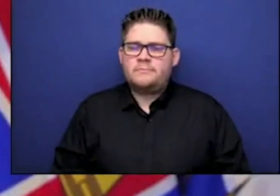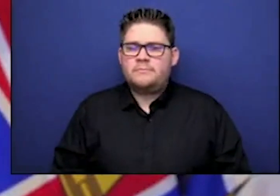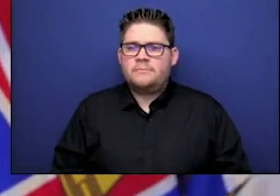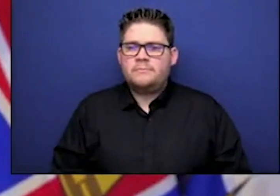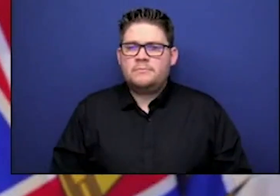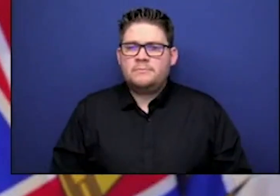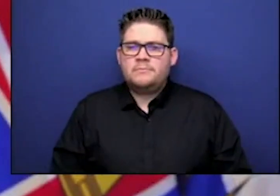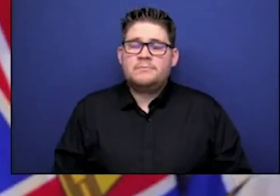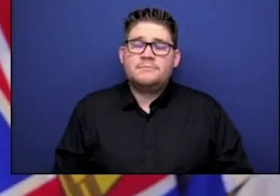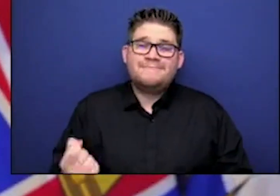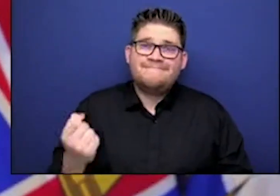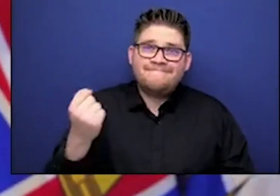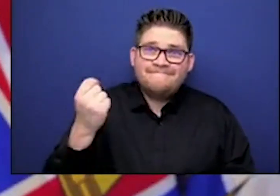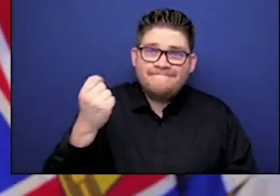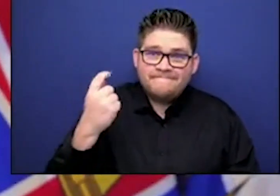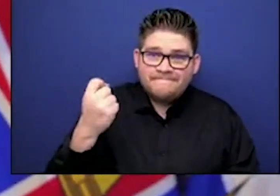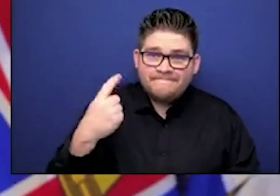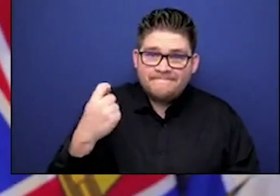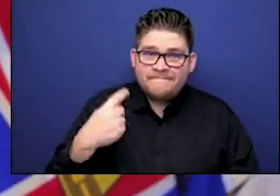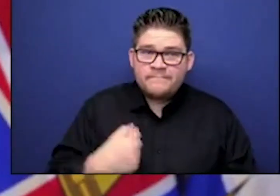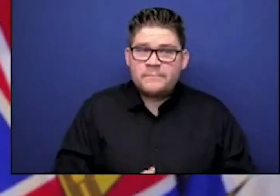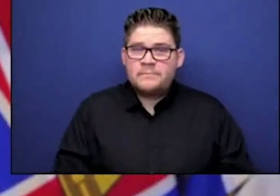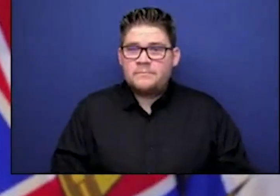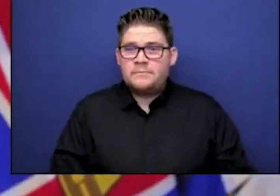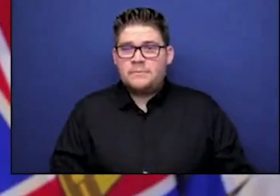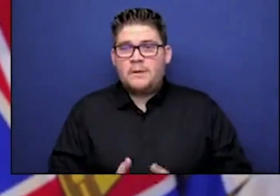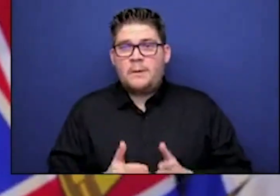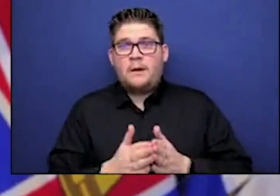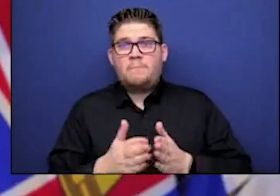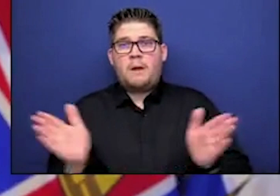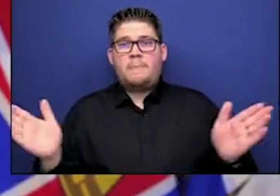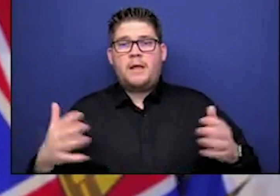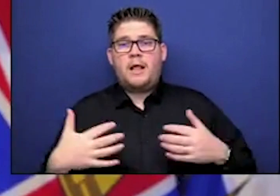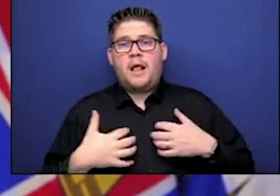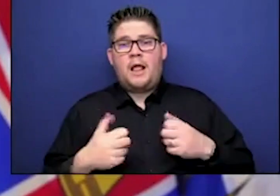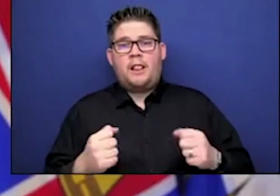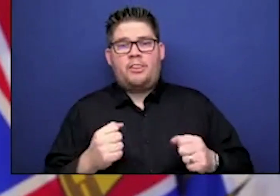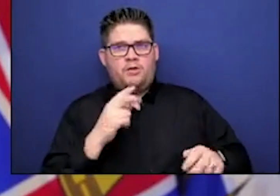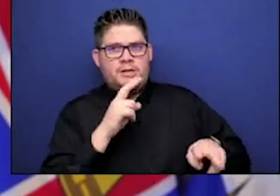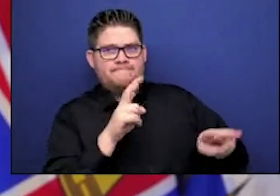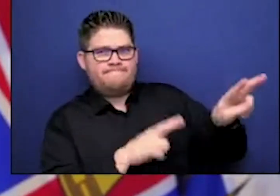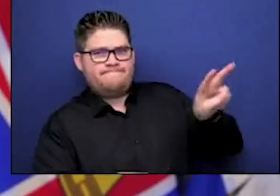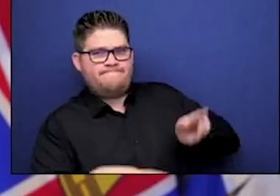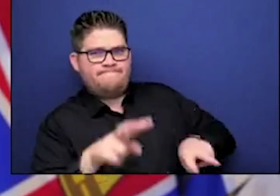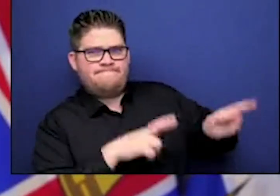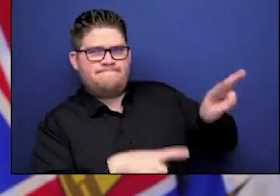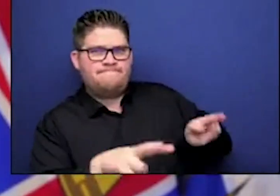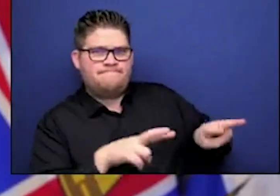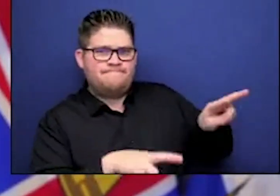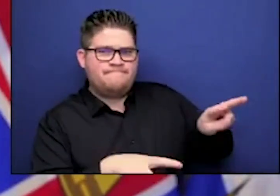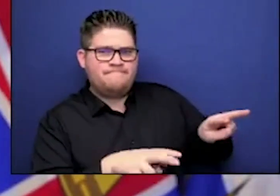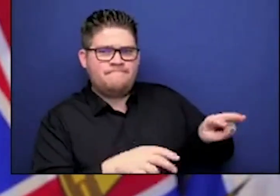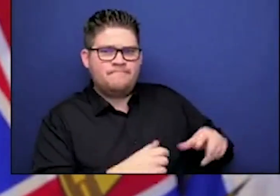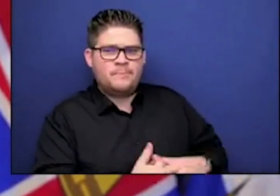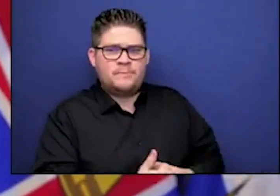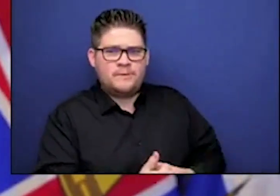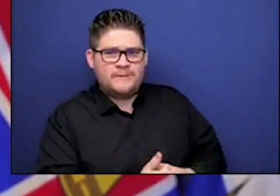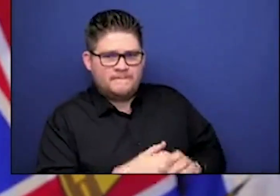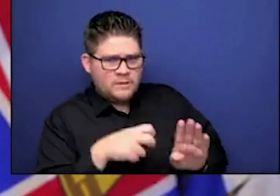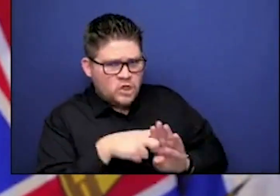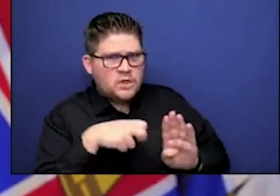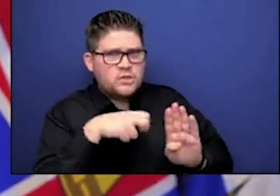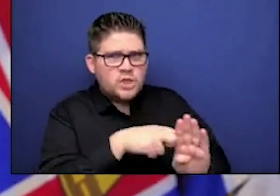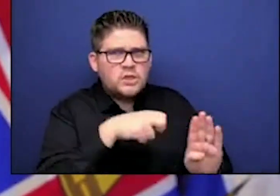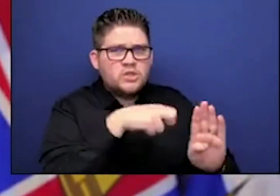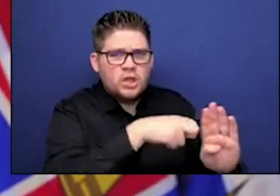of course, from the public health perspective, how much transmission we're seeing in what communities, and our public